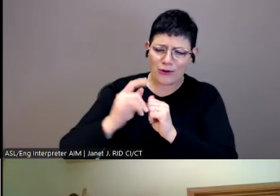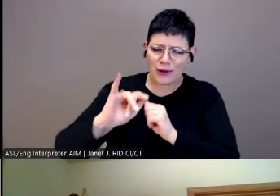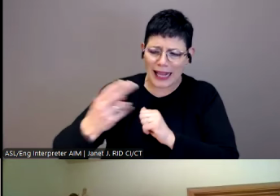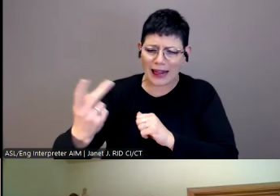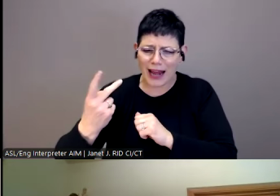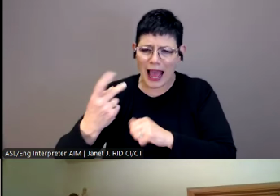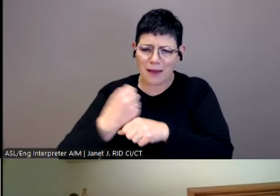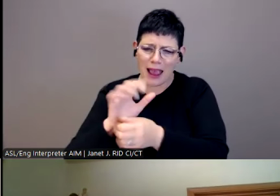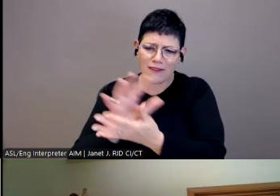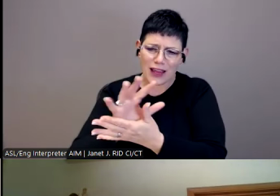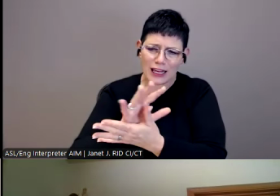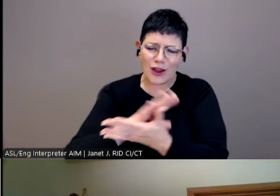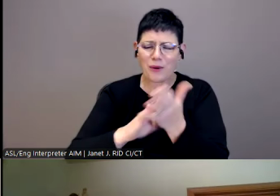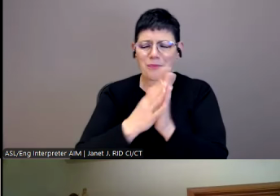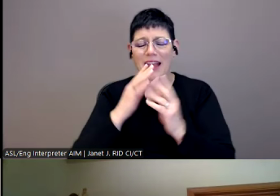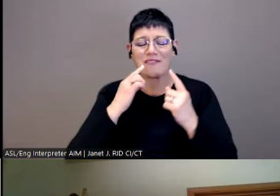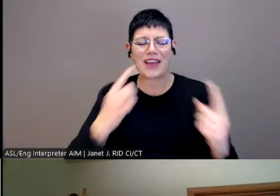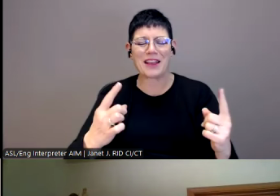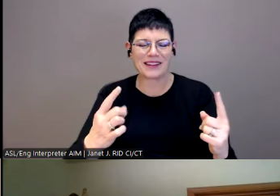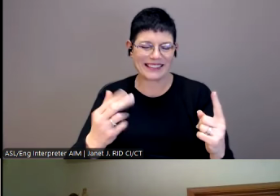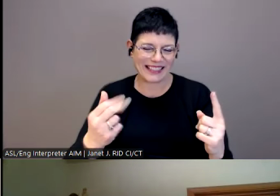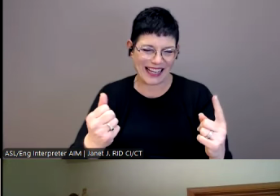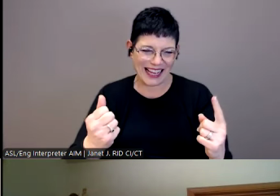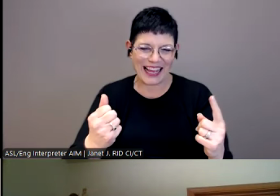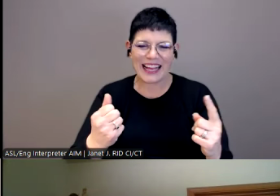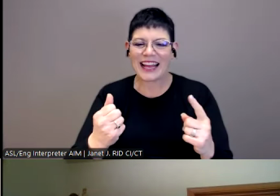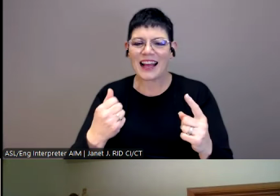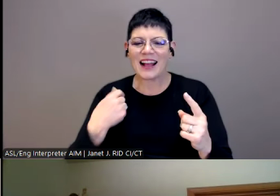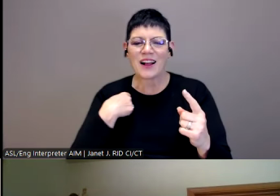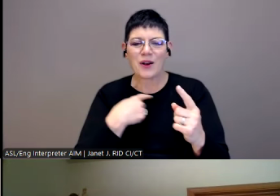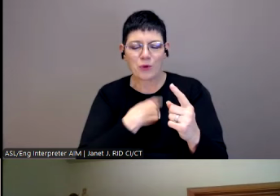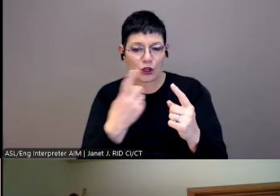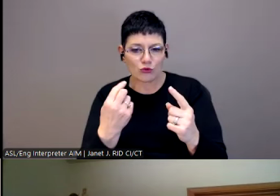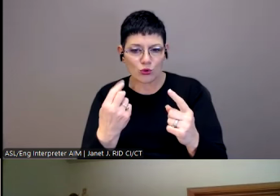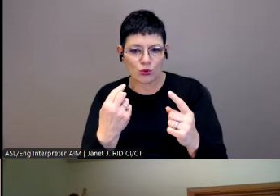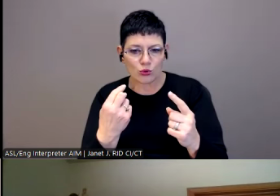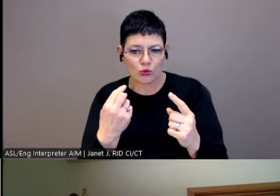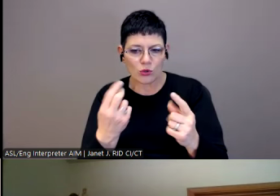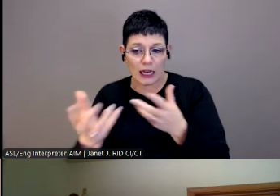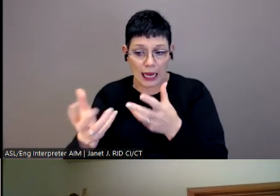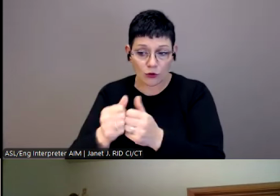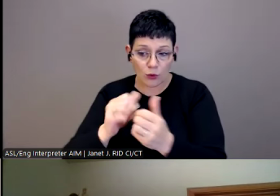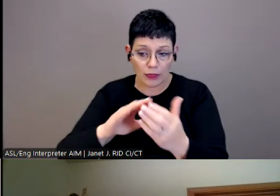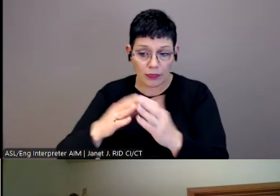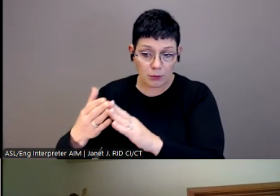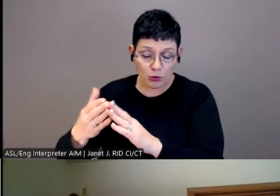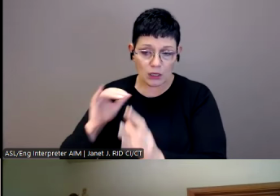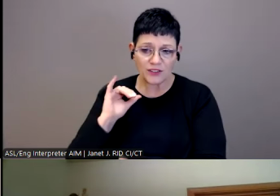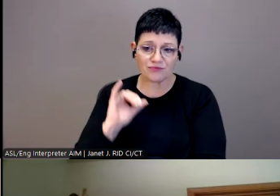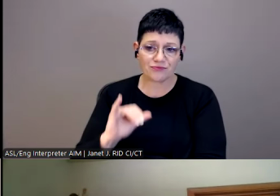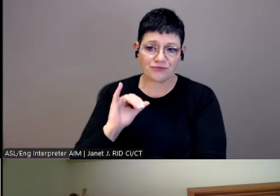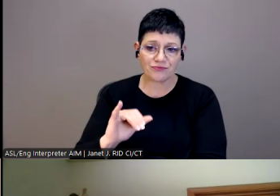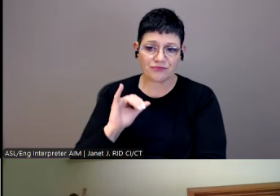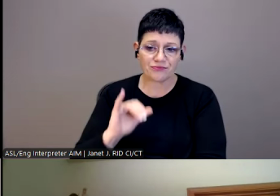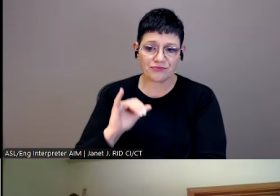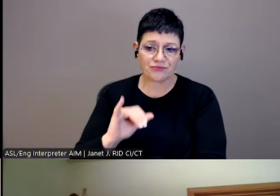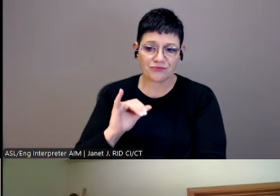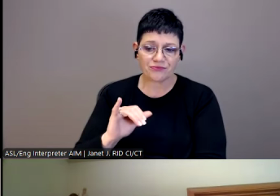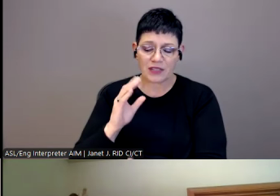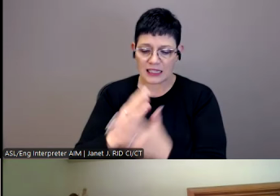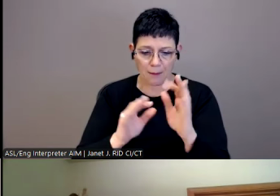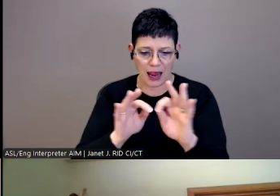becoming movie stars. And then we did some engagement and learned that, there's going to be language that helps